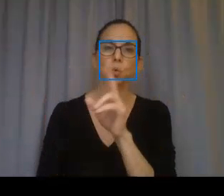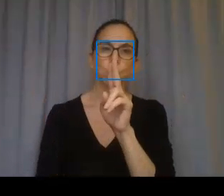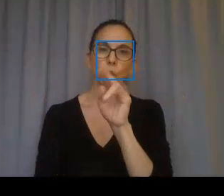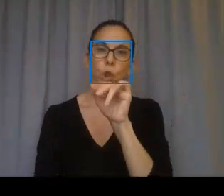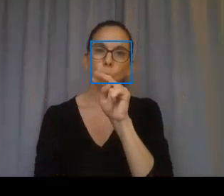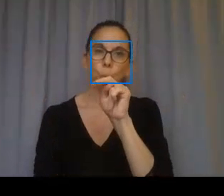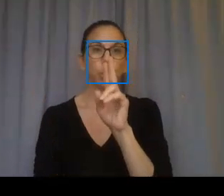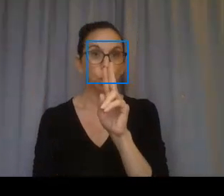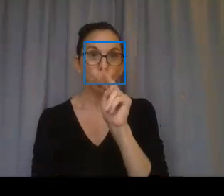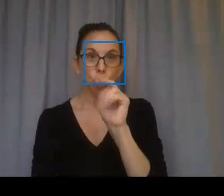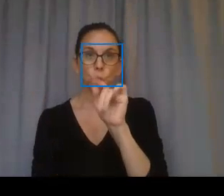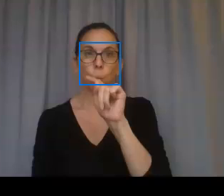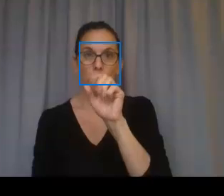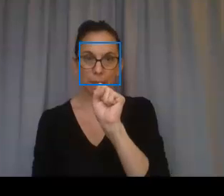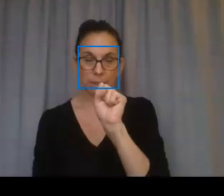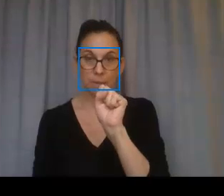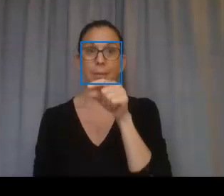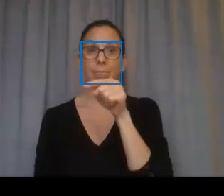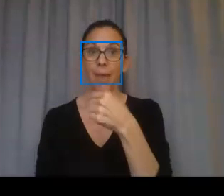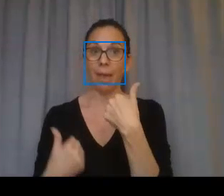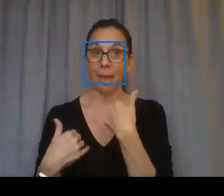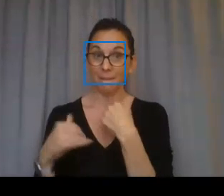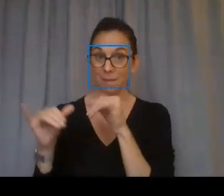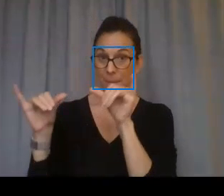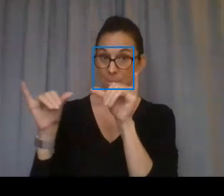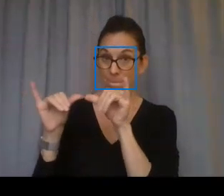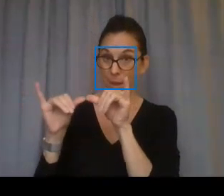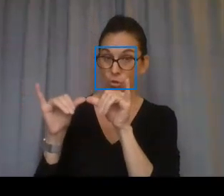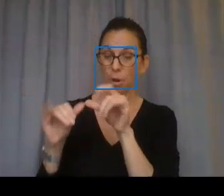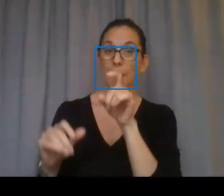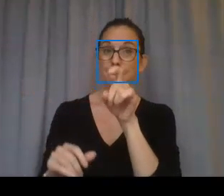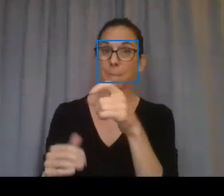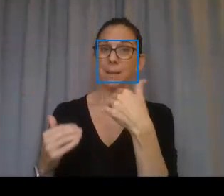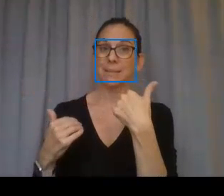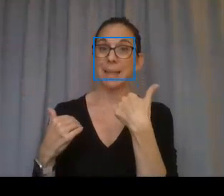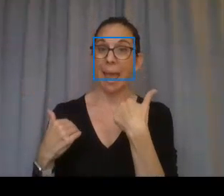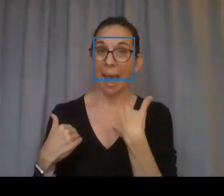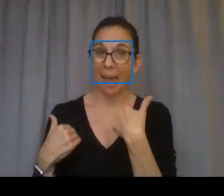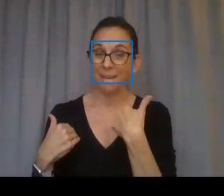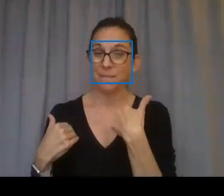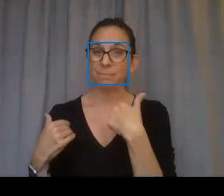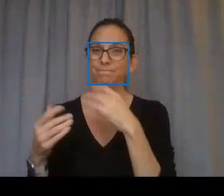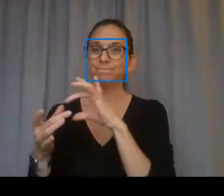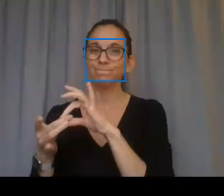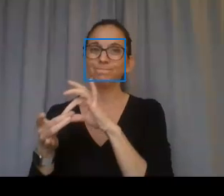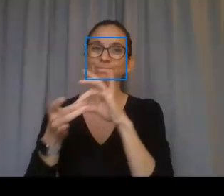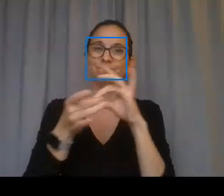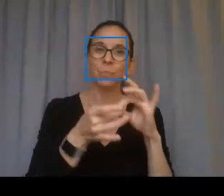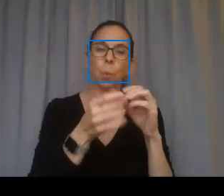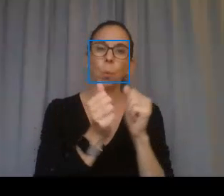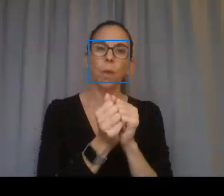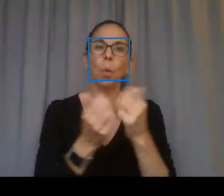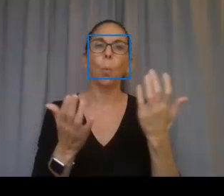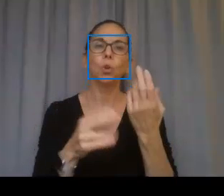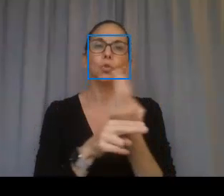measurements, we have to treat them with the same degree of reliability as the instruments that did the